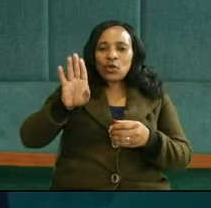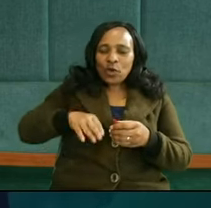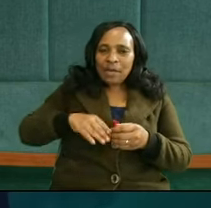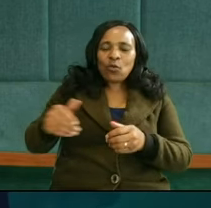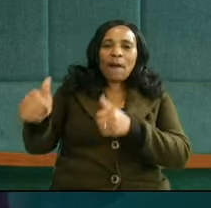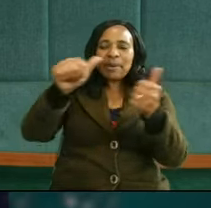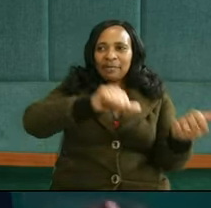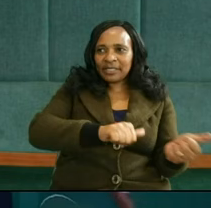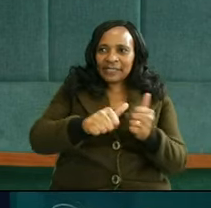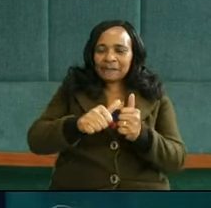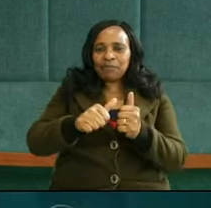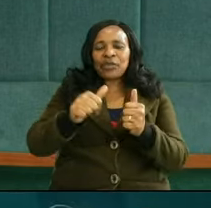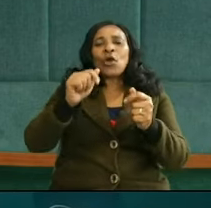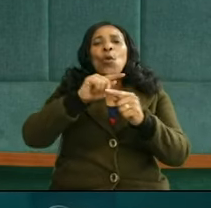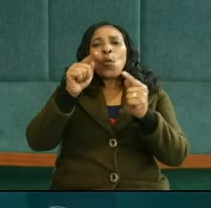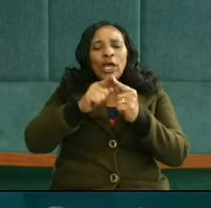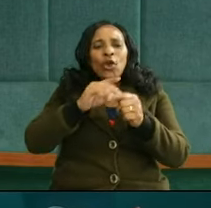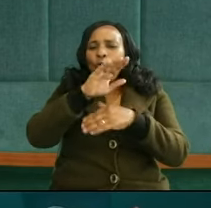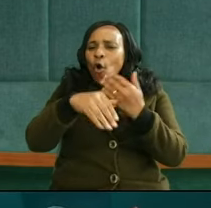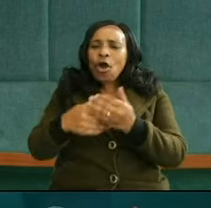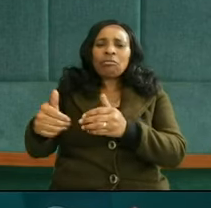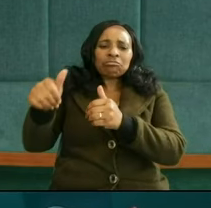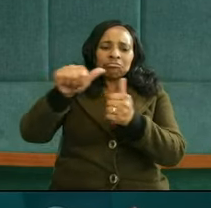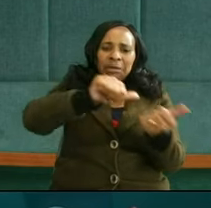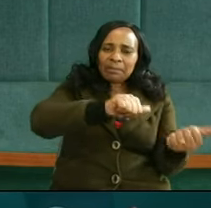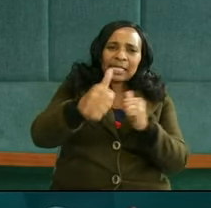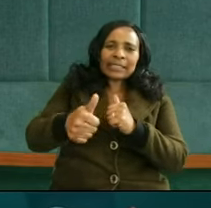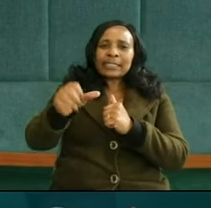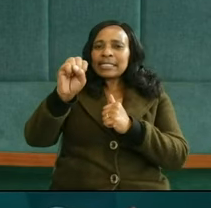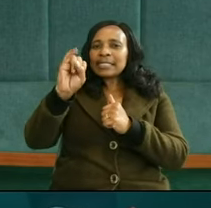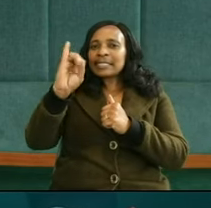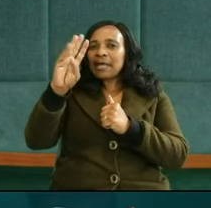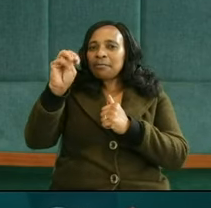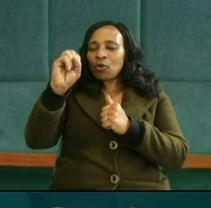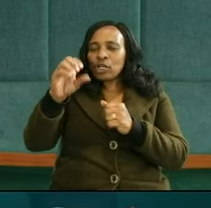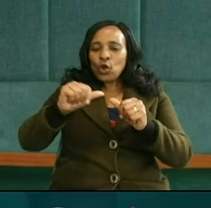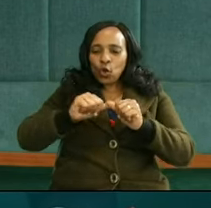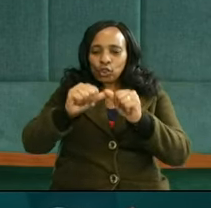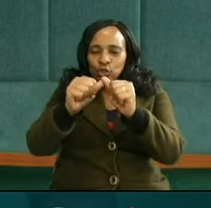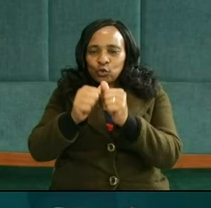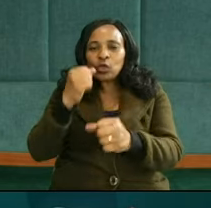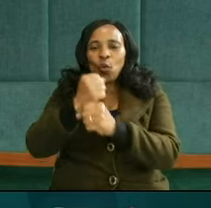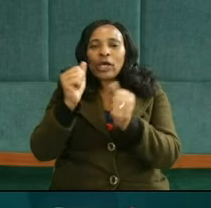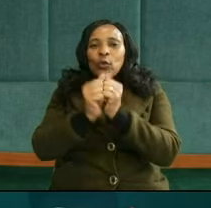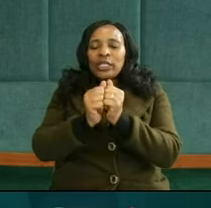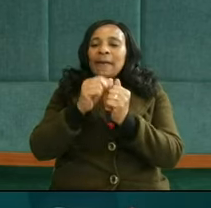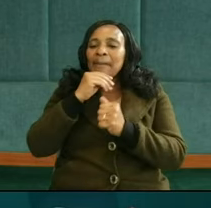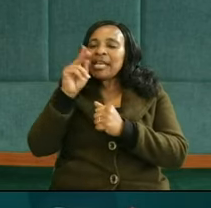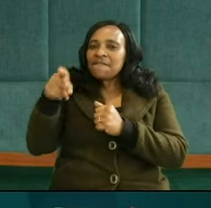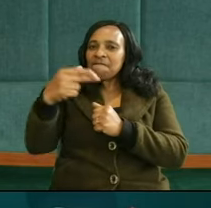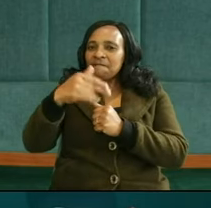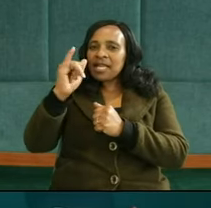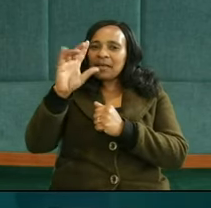also believed, and when he was baptized, he continued with Philip and was amazed seeing the